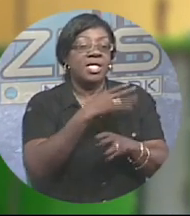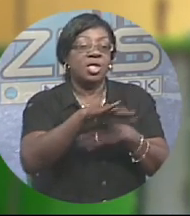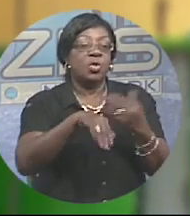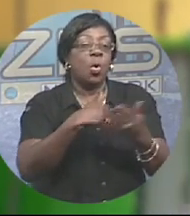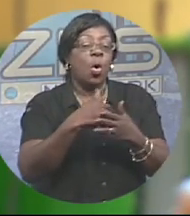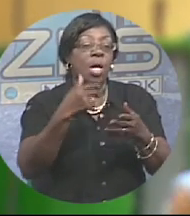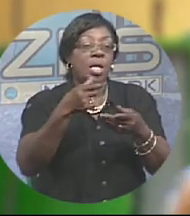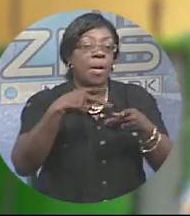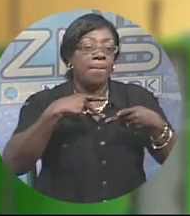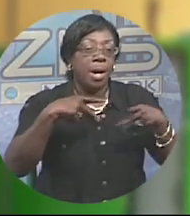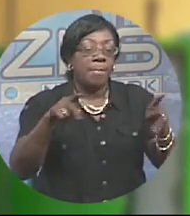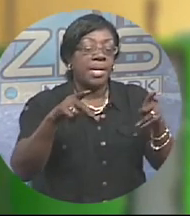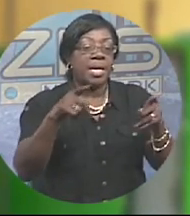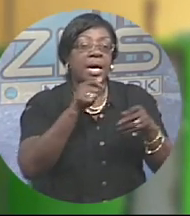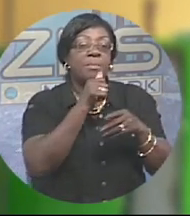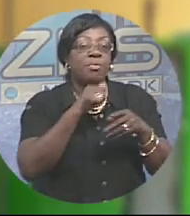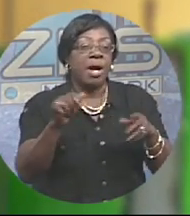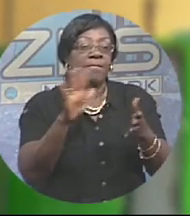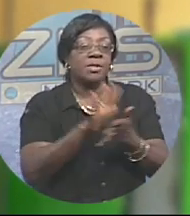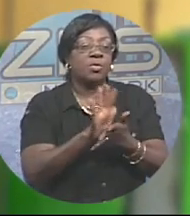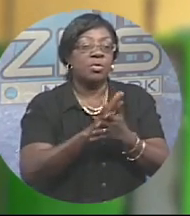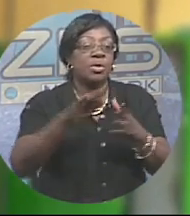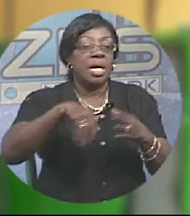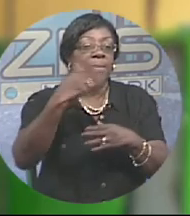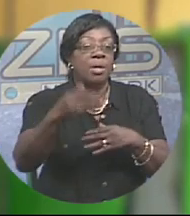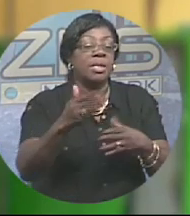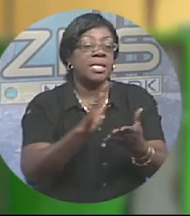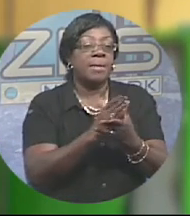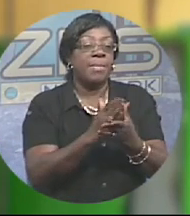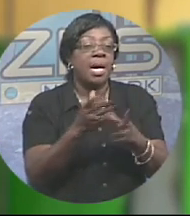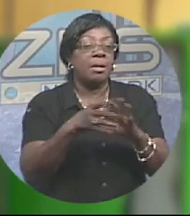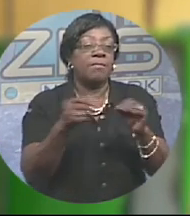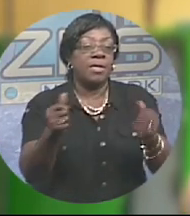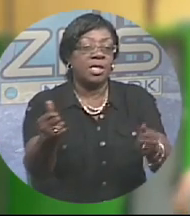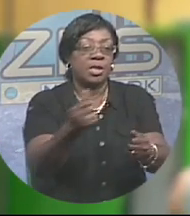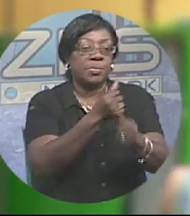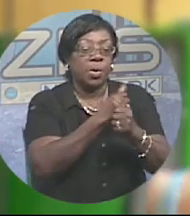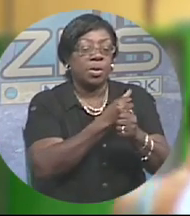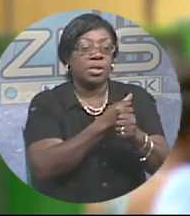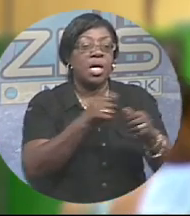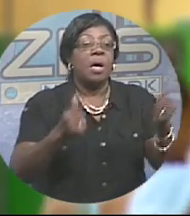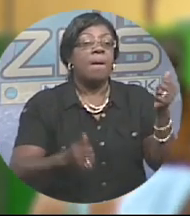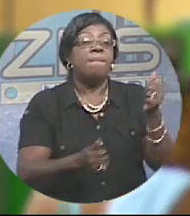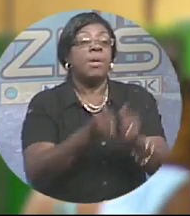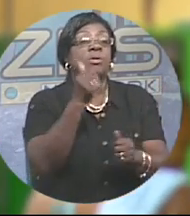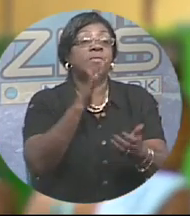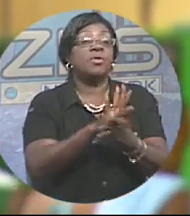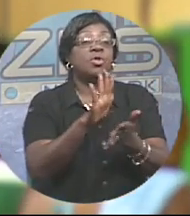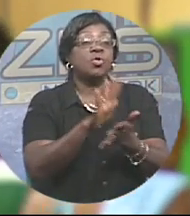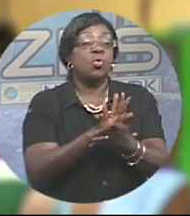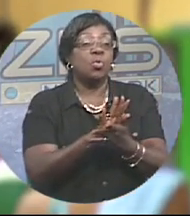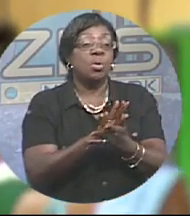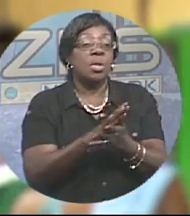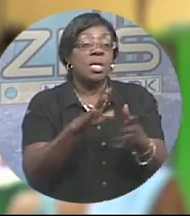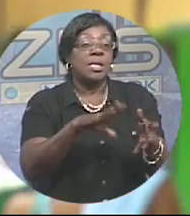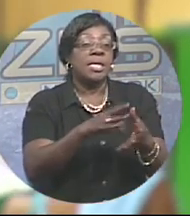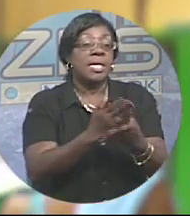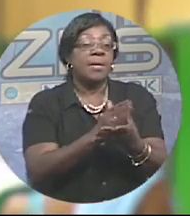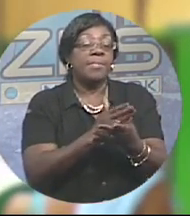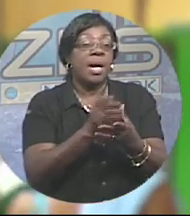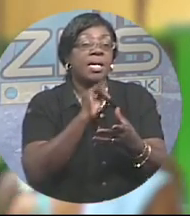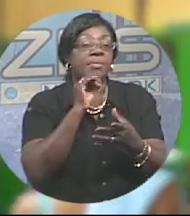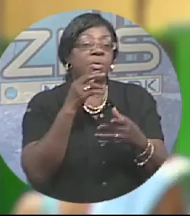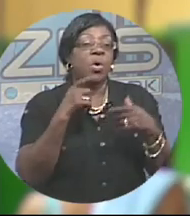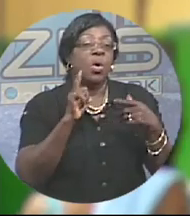schools, even the small schools, to come out and participate in the D-Squad. Most of the schools participate. It's usually a